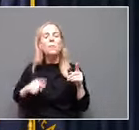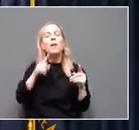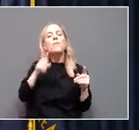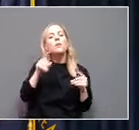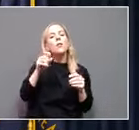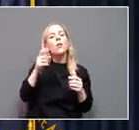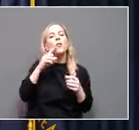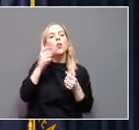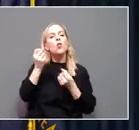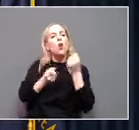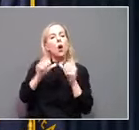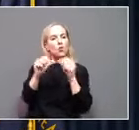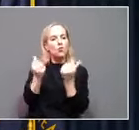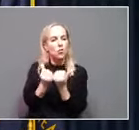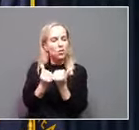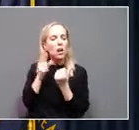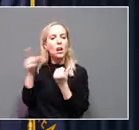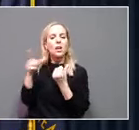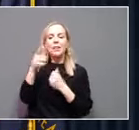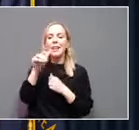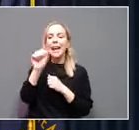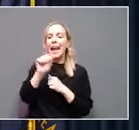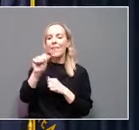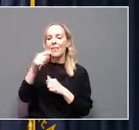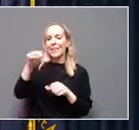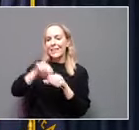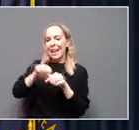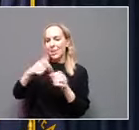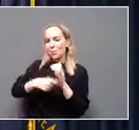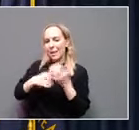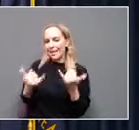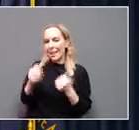national average gas price in the United States is